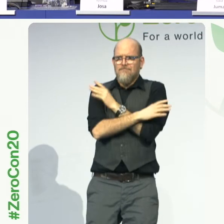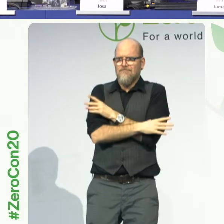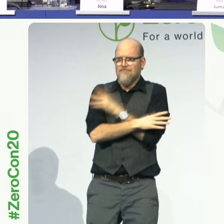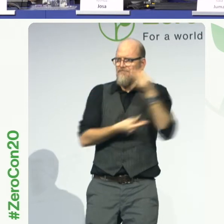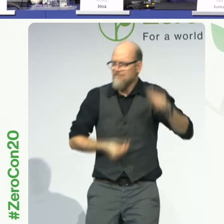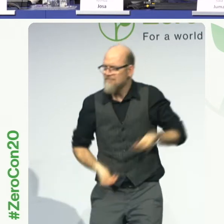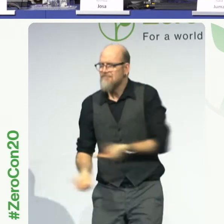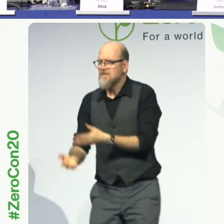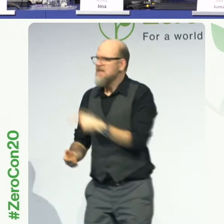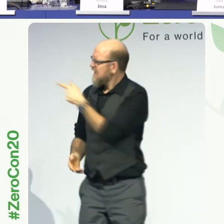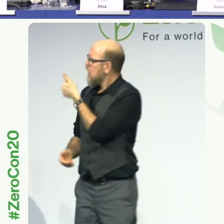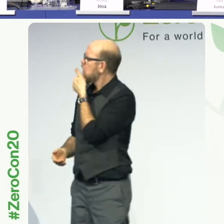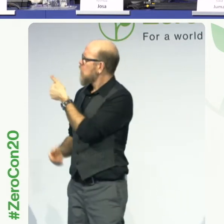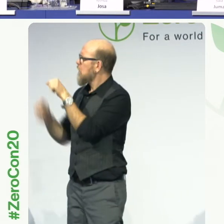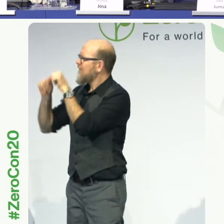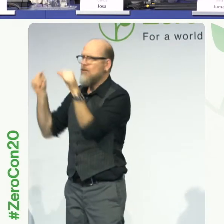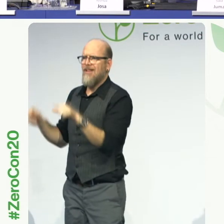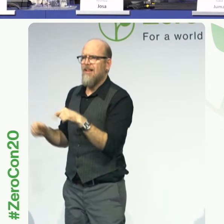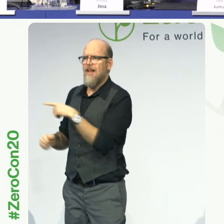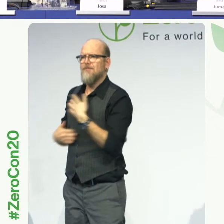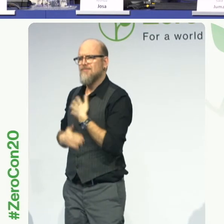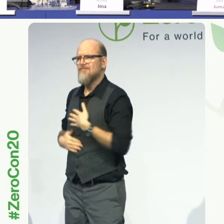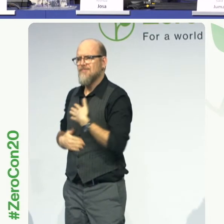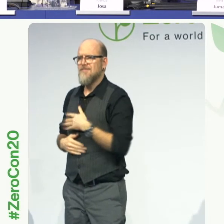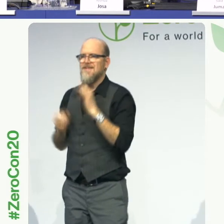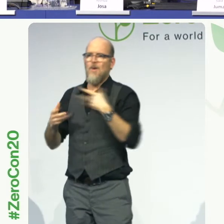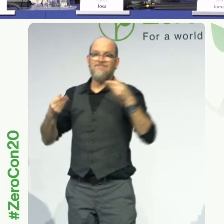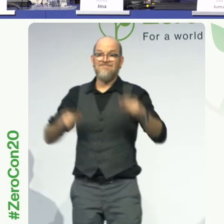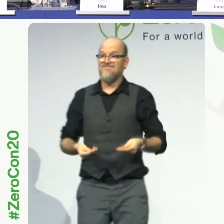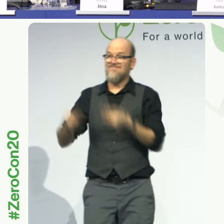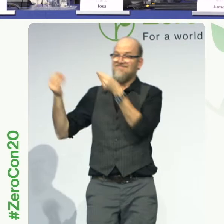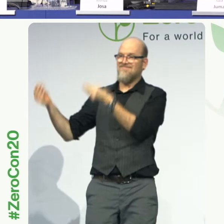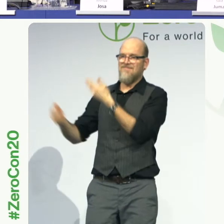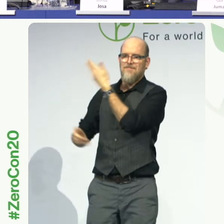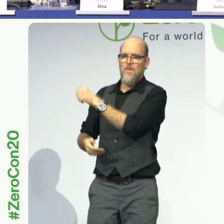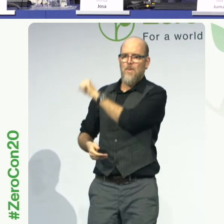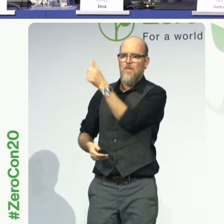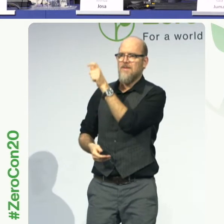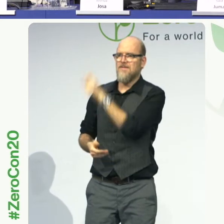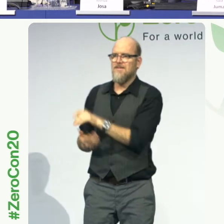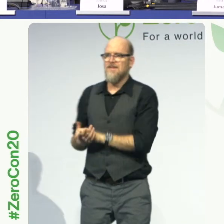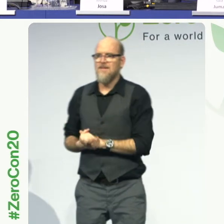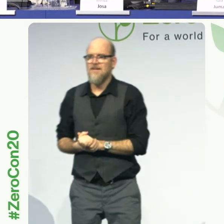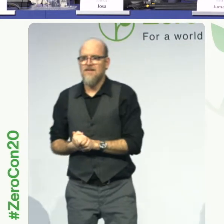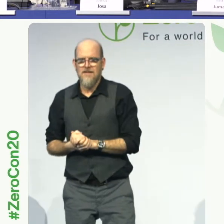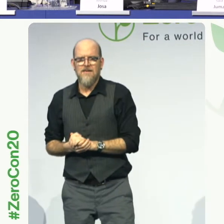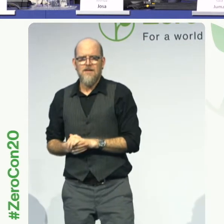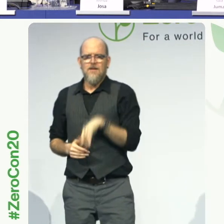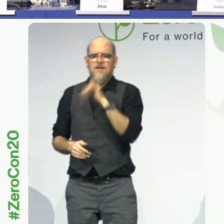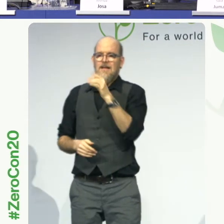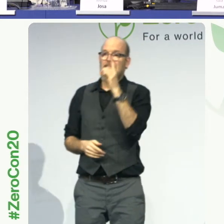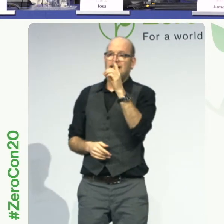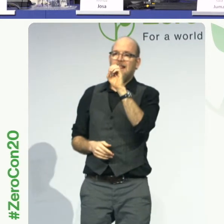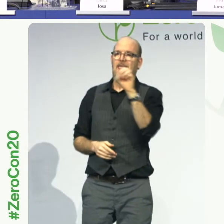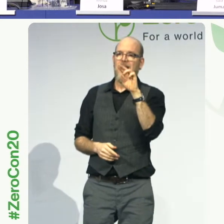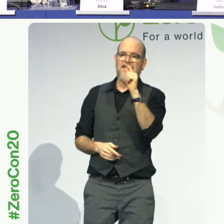in fact turn to my colleagues from GIZ. Please, the floor is yours. Thank you, Joshua. Thank you, everyone, for